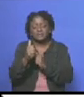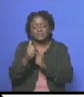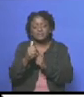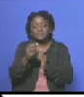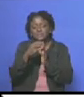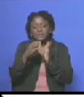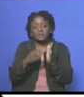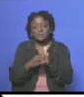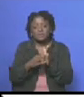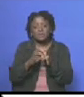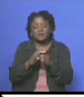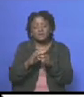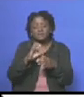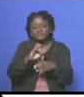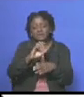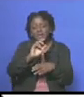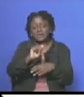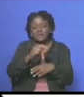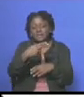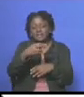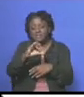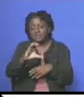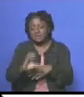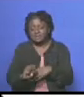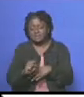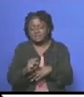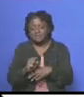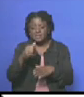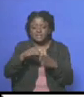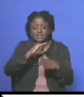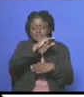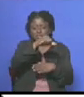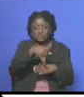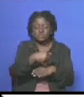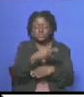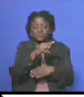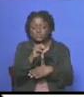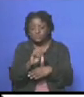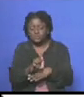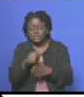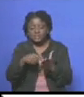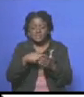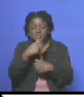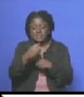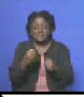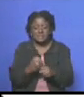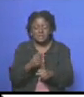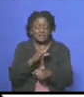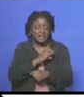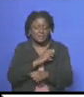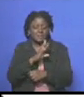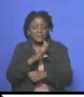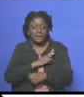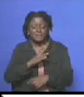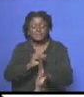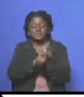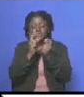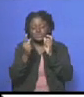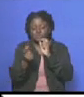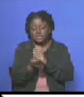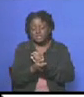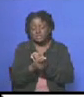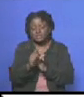ethics. In June of this year, Cable Bahamas changed